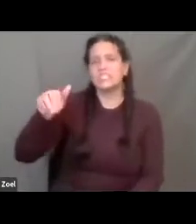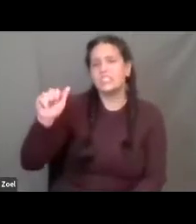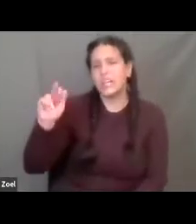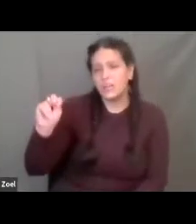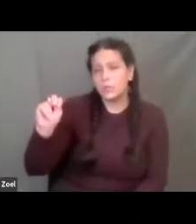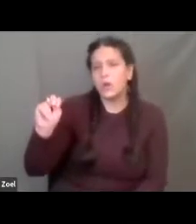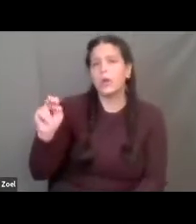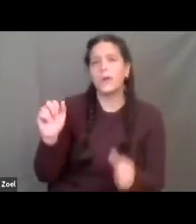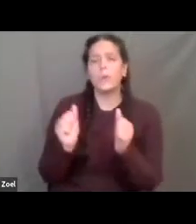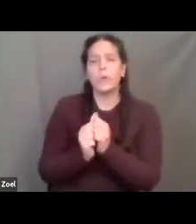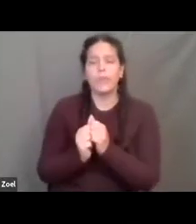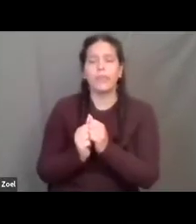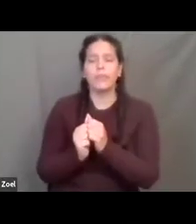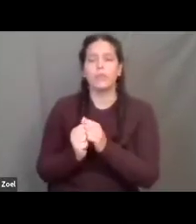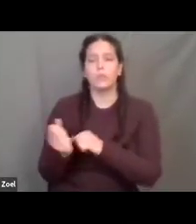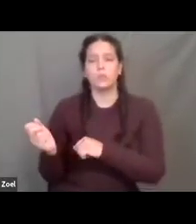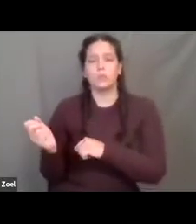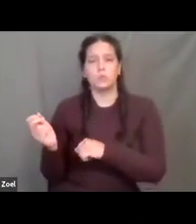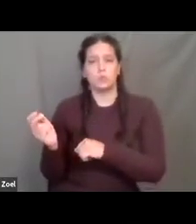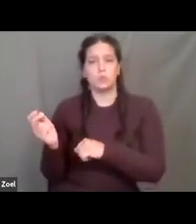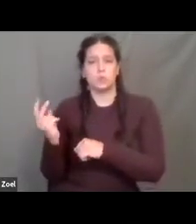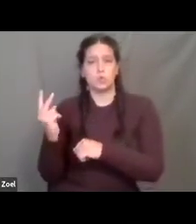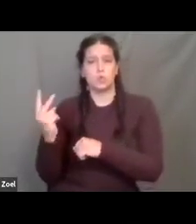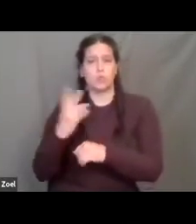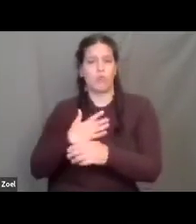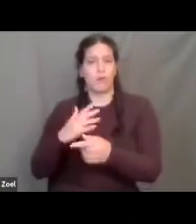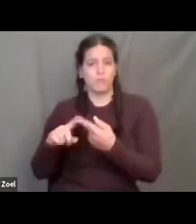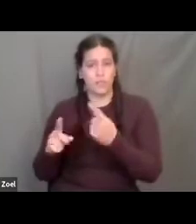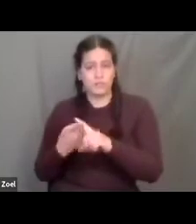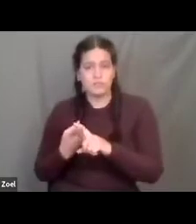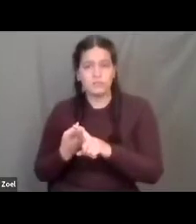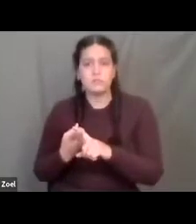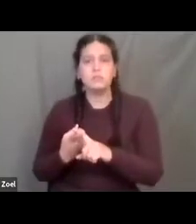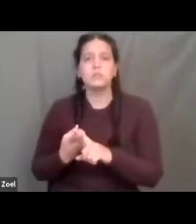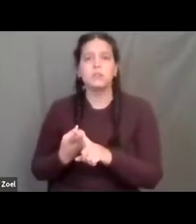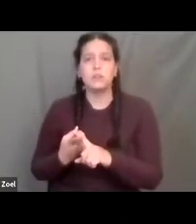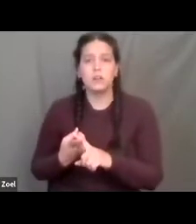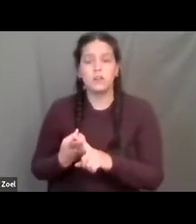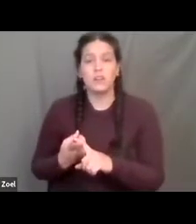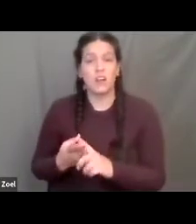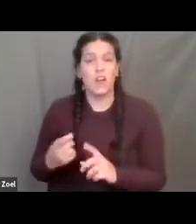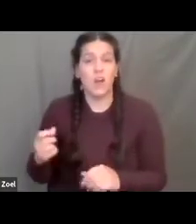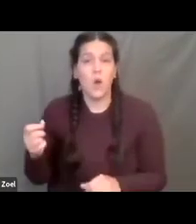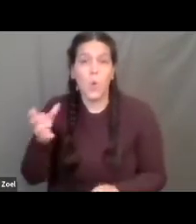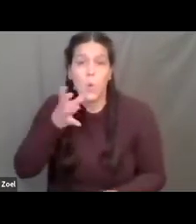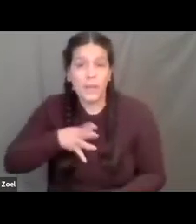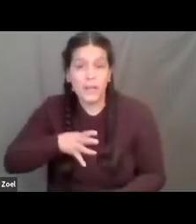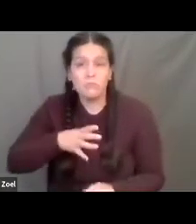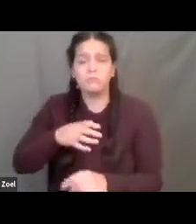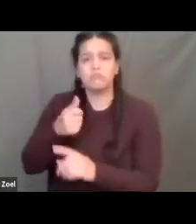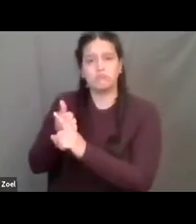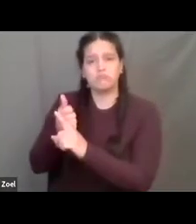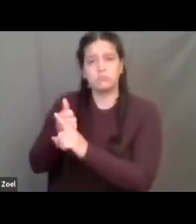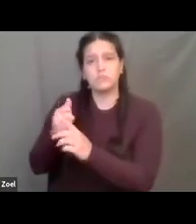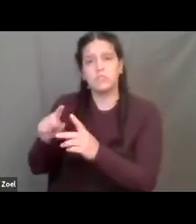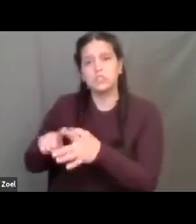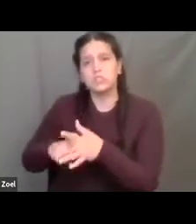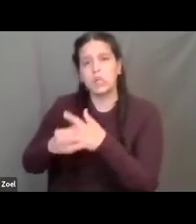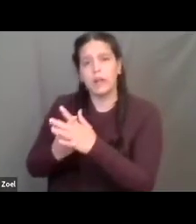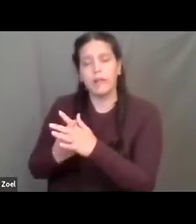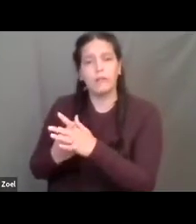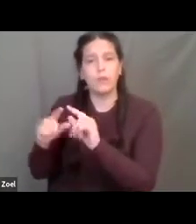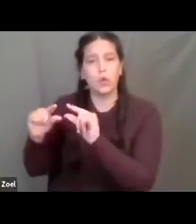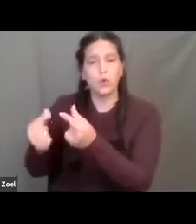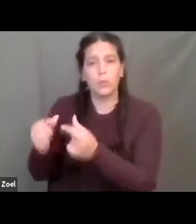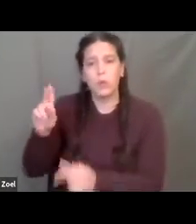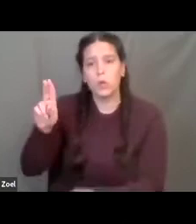mine, Puda Faye, who started Eulalie back in the day, and she's still jamming.